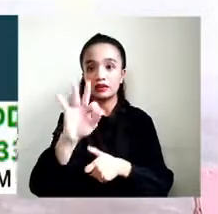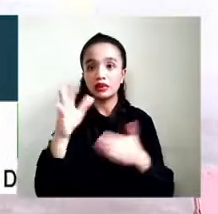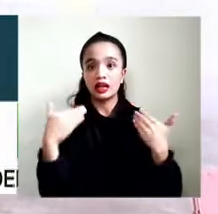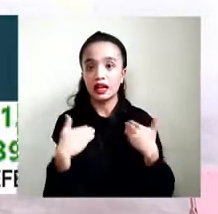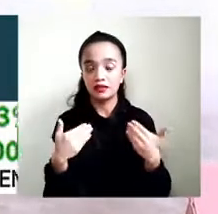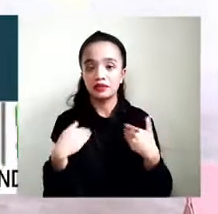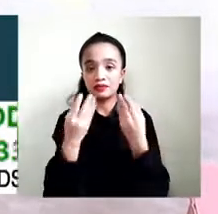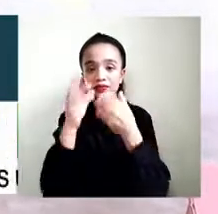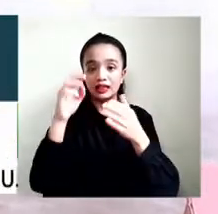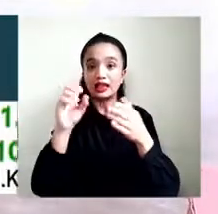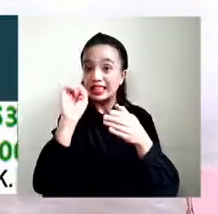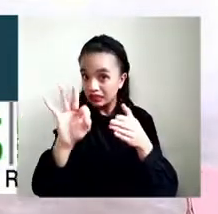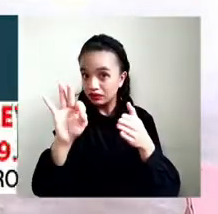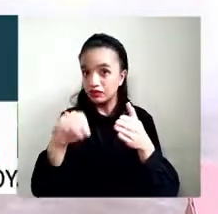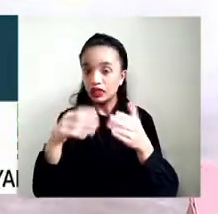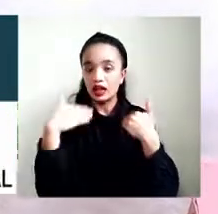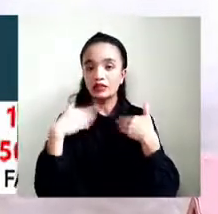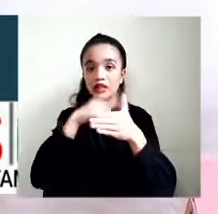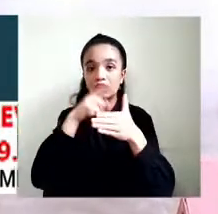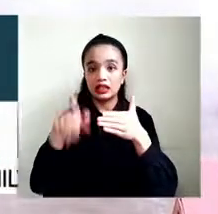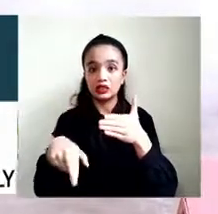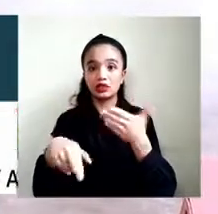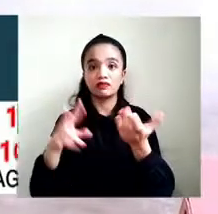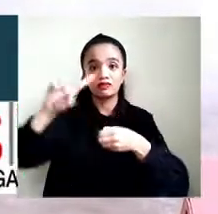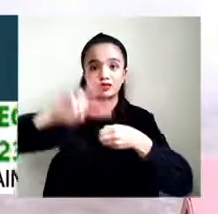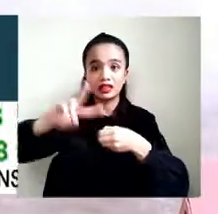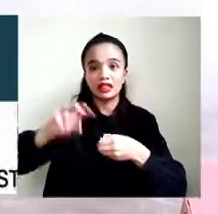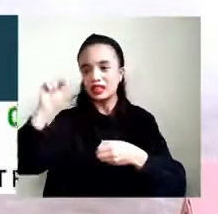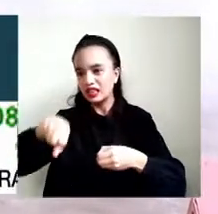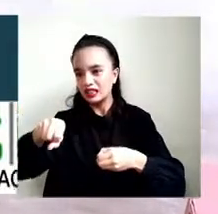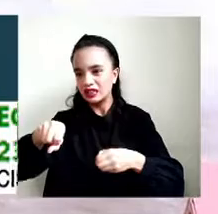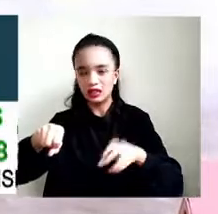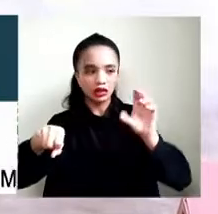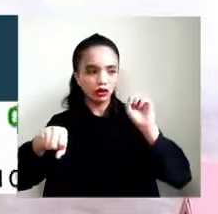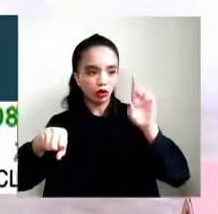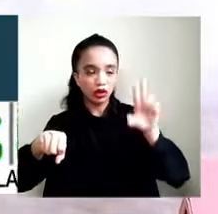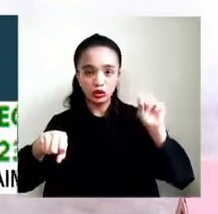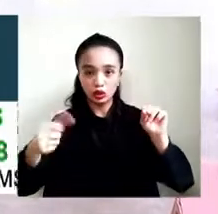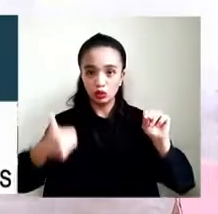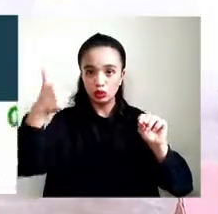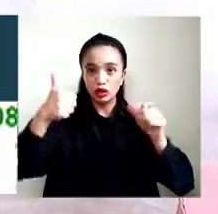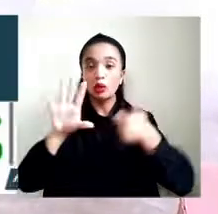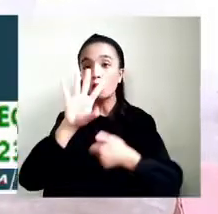of the plebiscite, either yes wins or no wins, is on the 16th. Again,